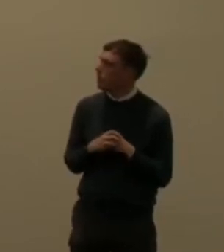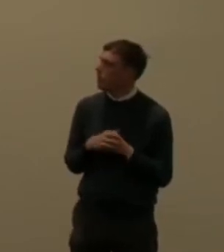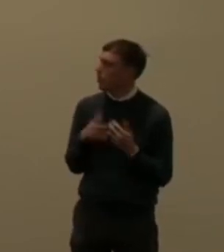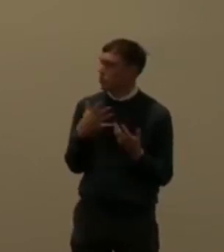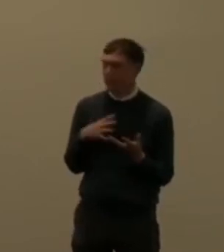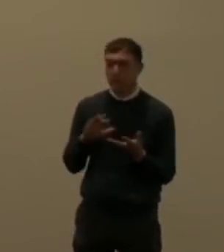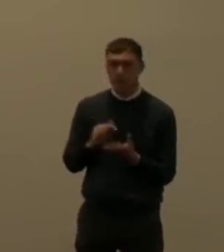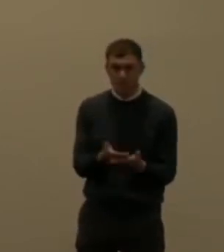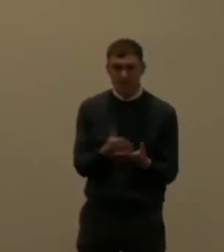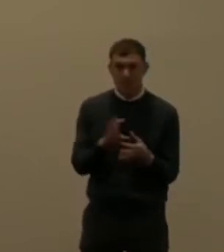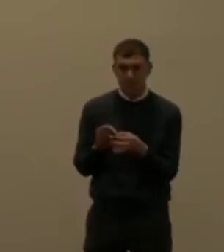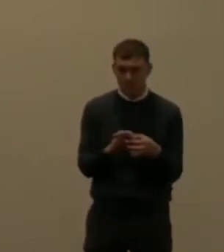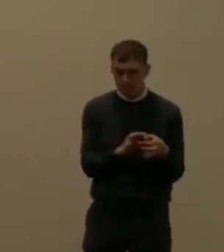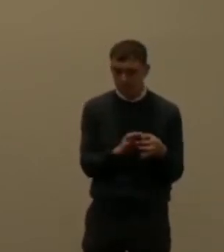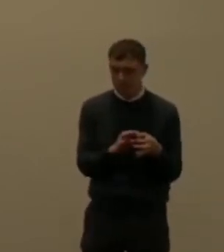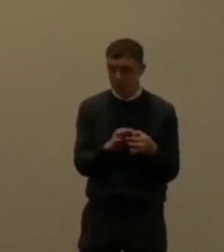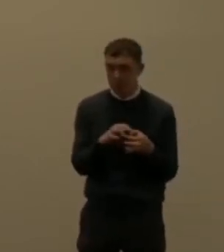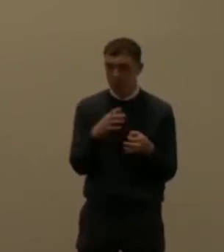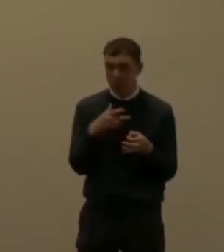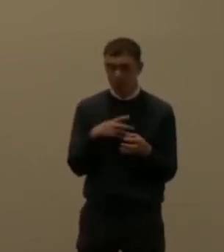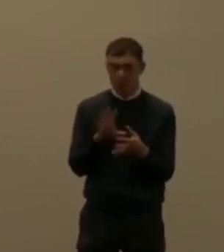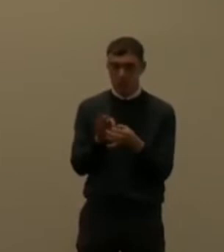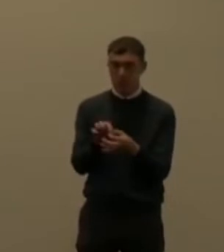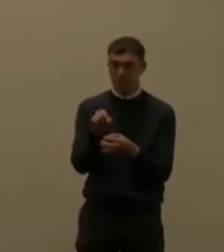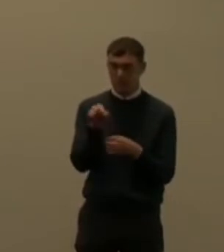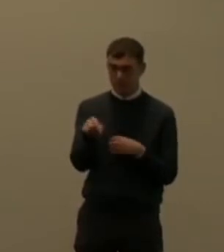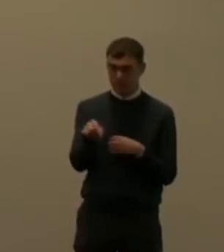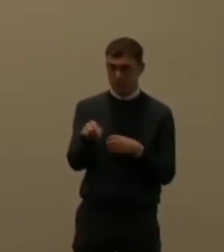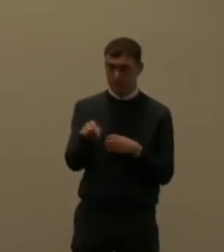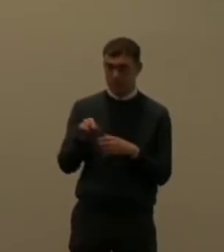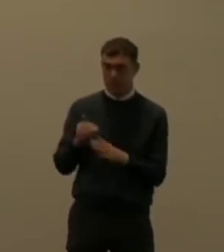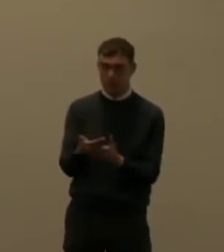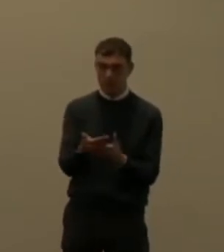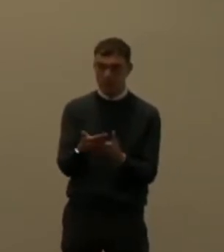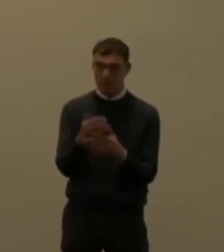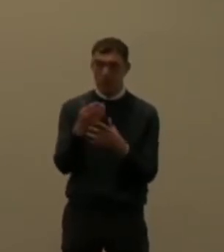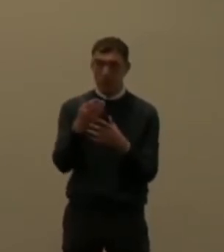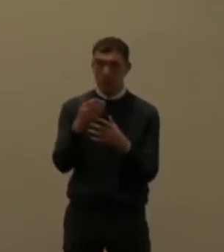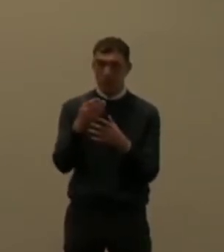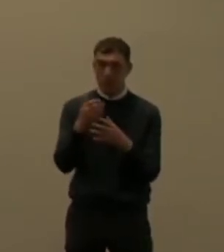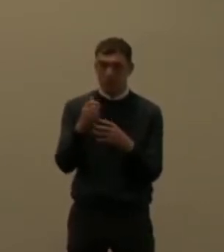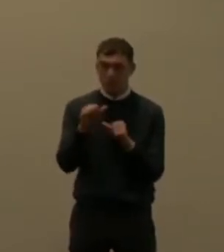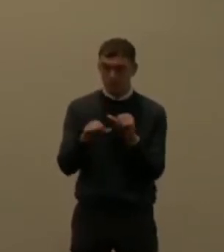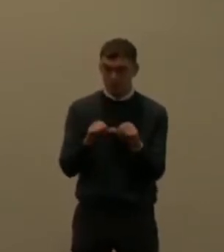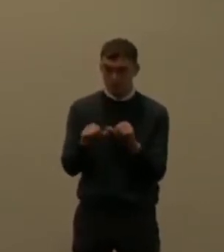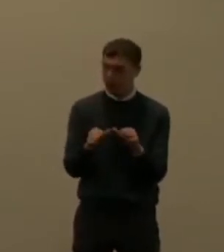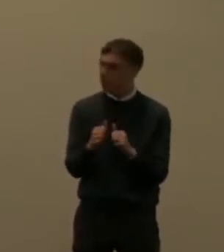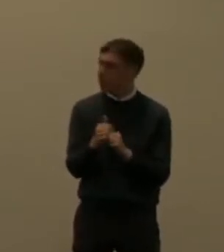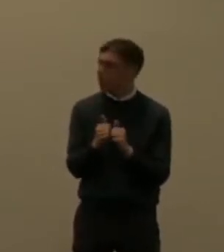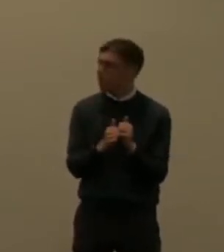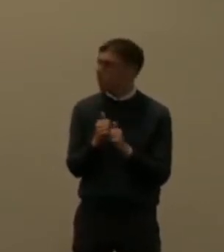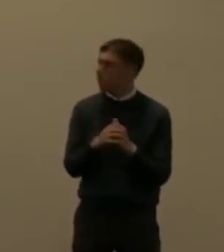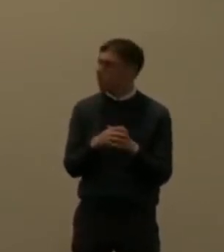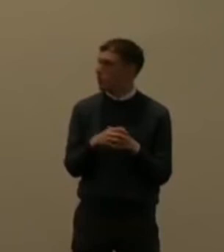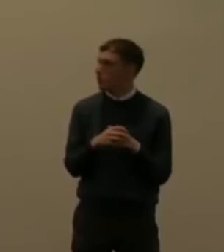service connection, because now I want to connect to my production environment. So I'm leveraging the production environment service connection to be able